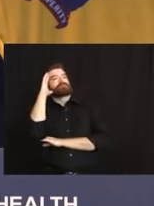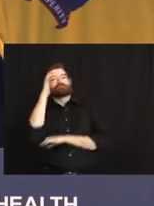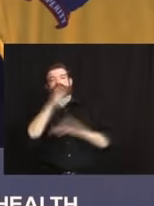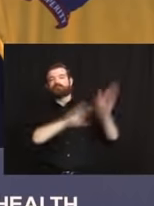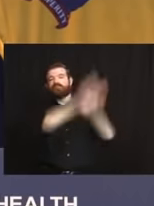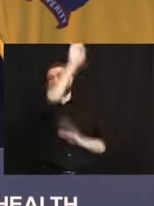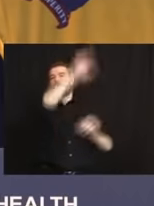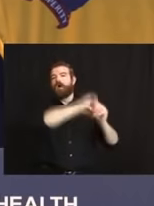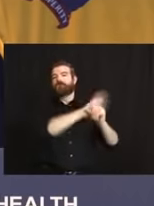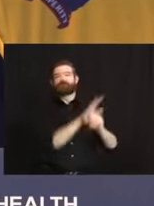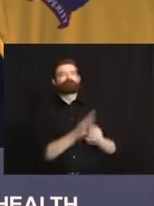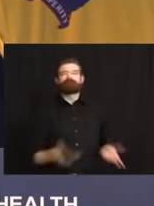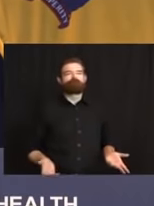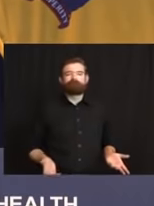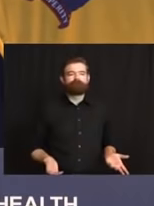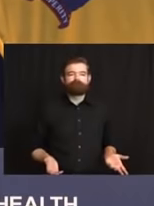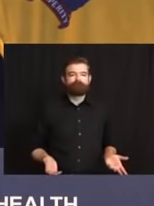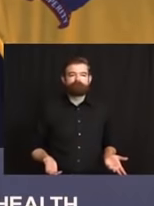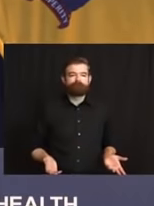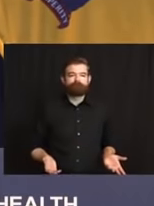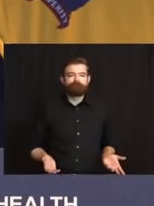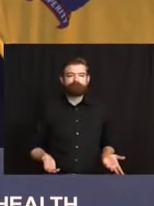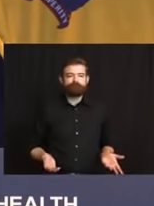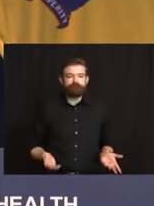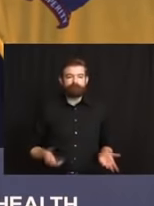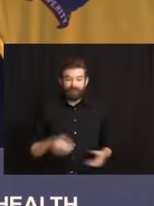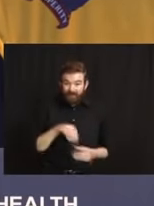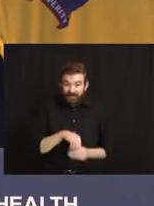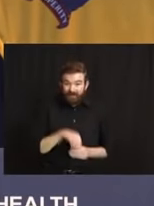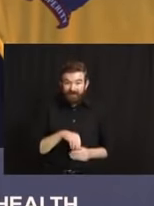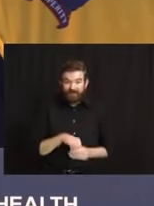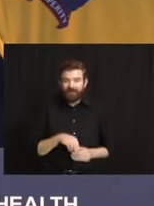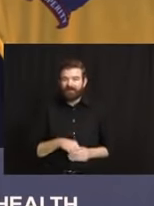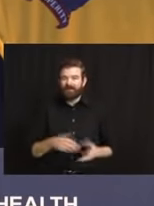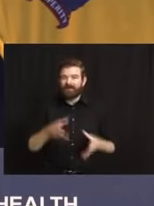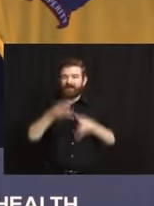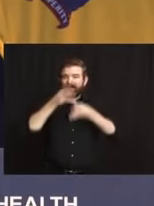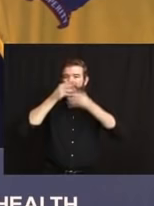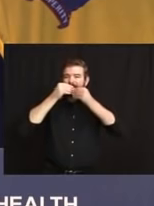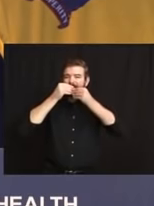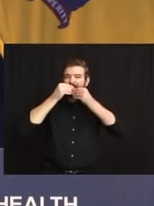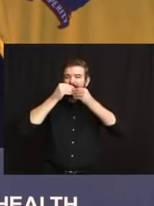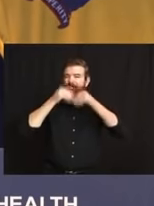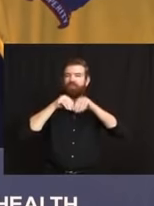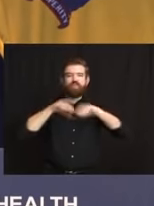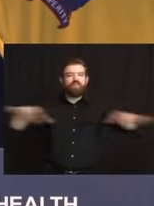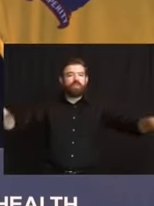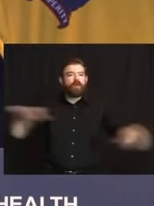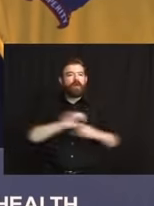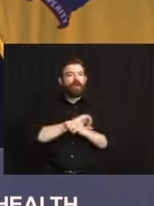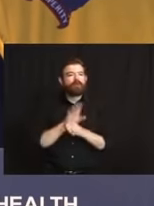Indoors, ventilation issues or lacking thereof, proximity, sedentary.